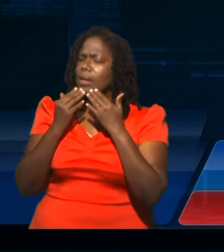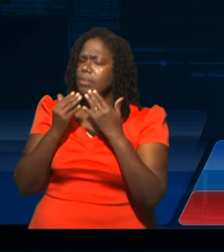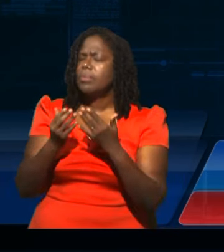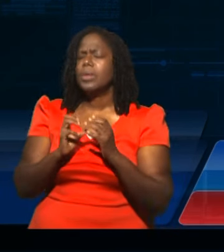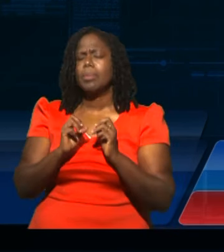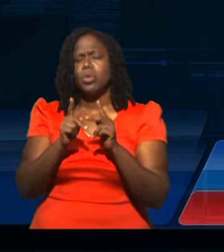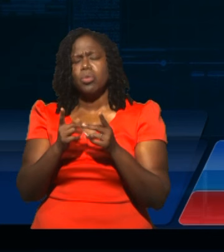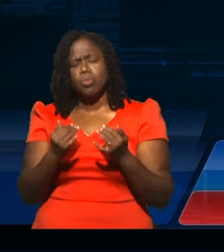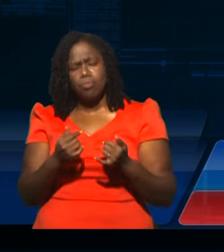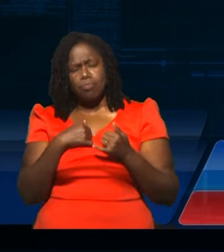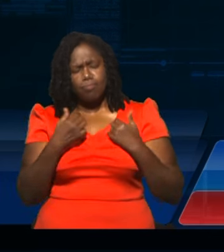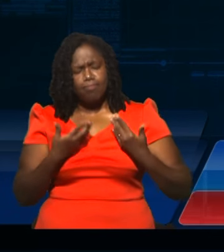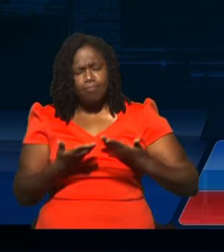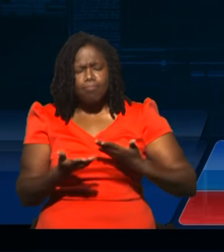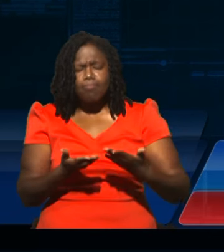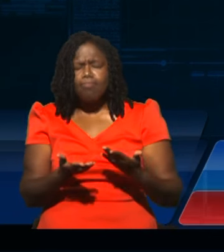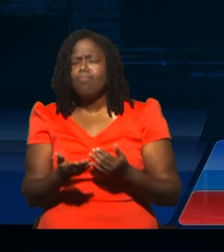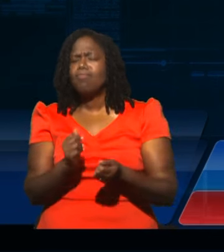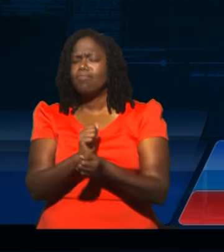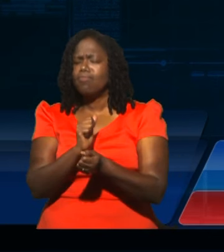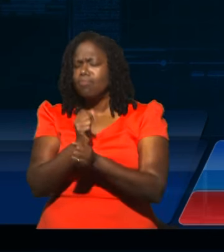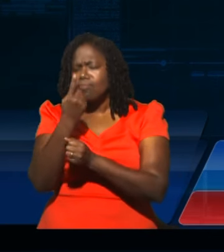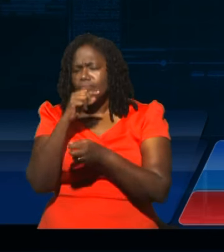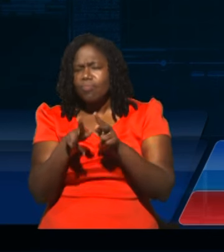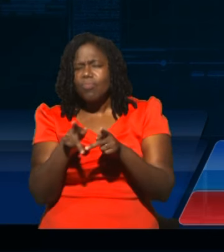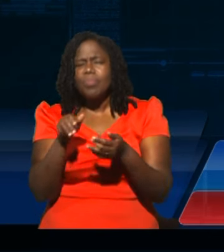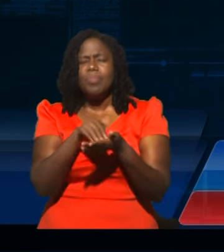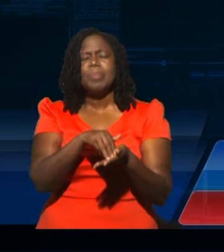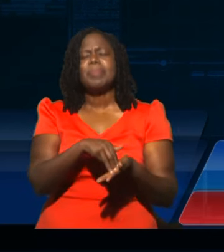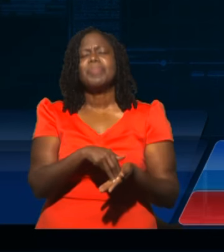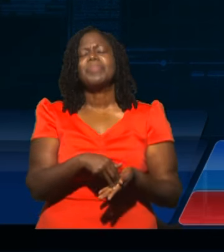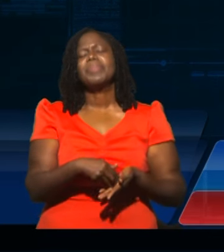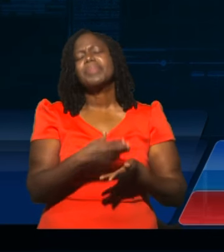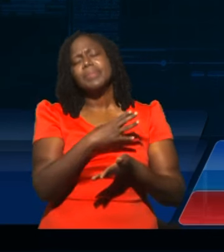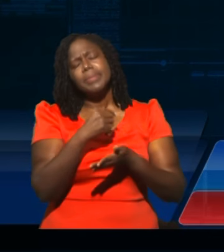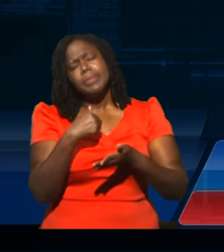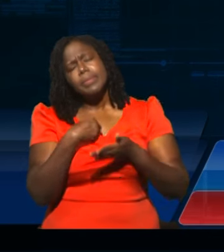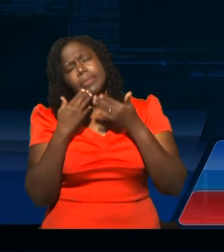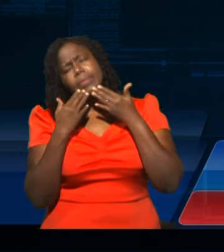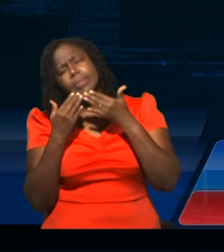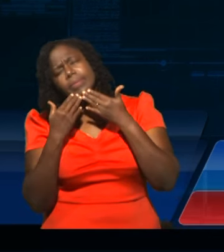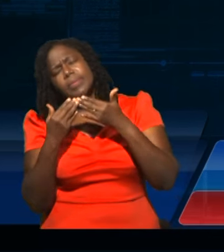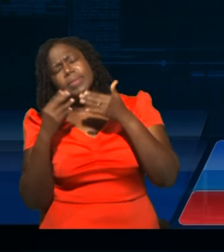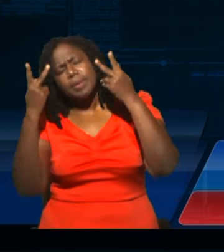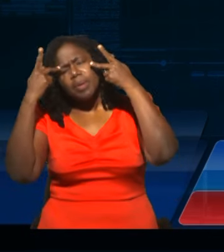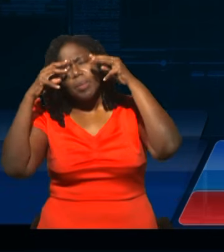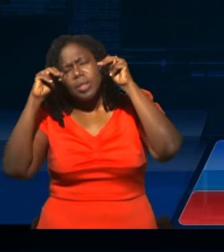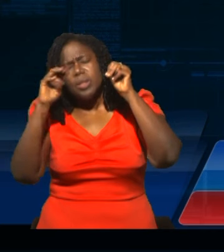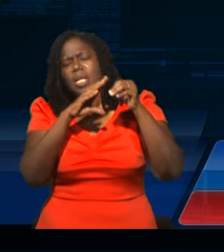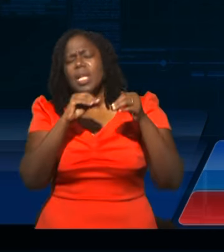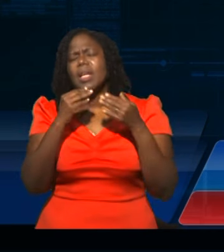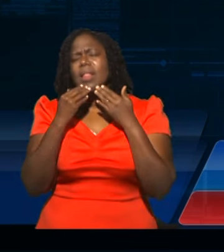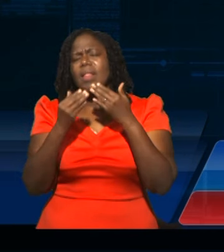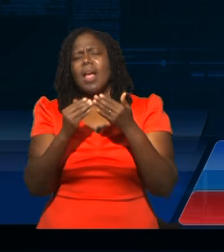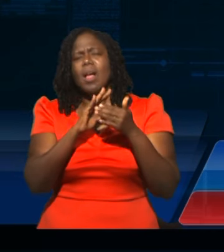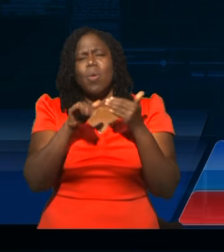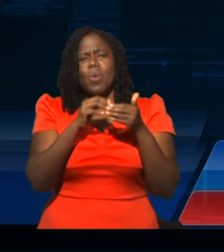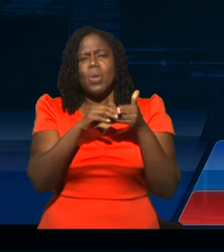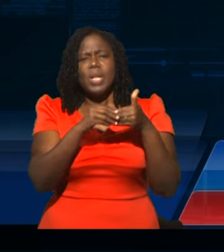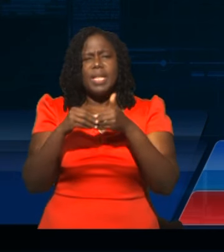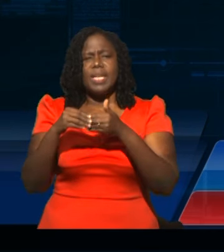am, of course, thankful to the Prime Minister and the leadership of the PNM for